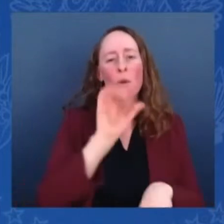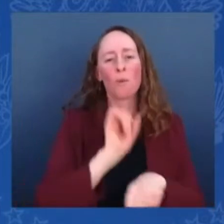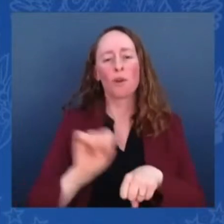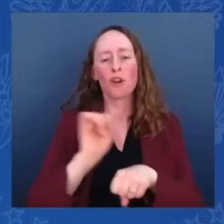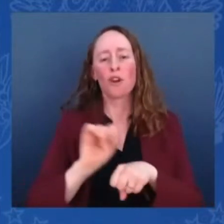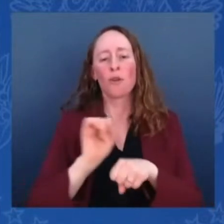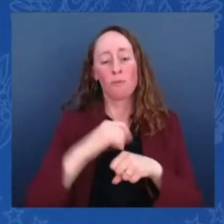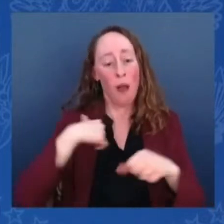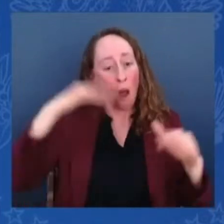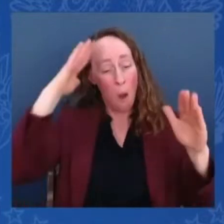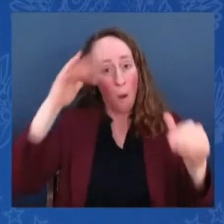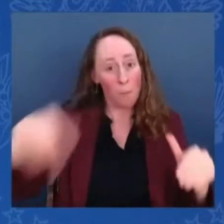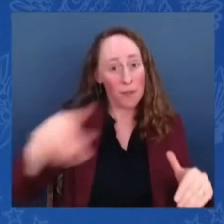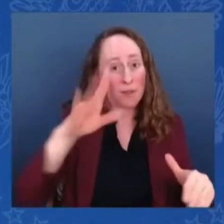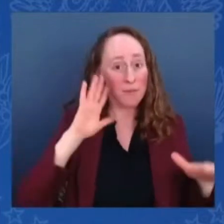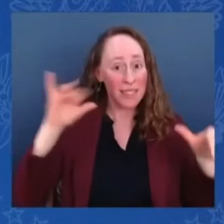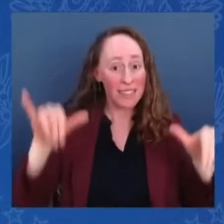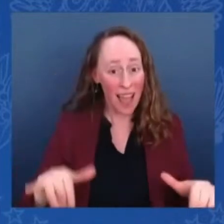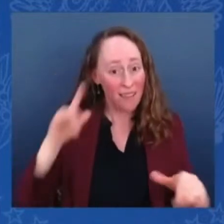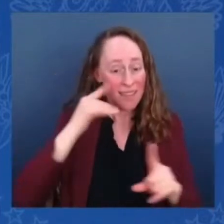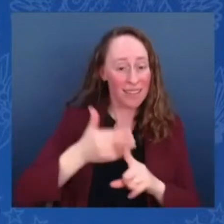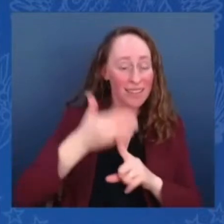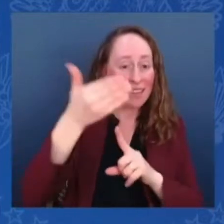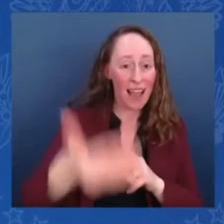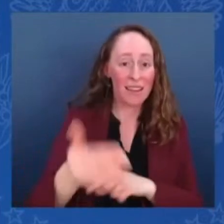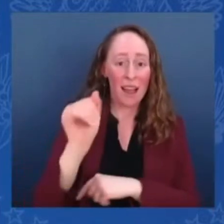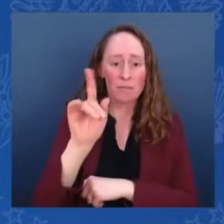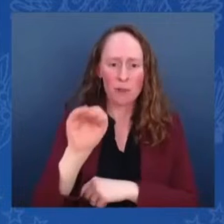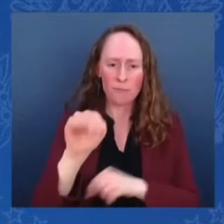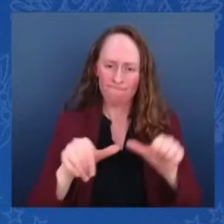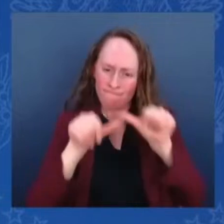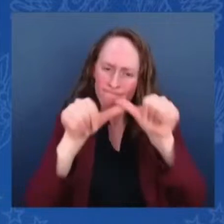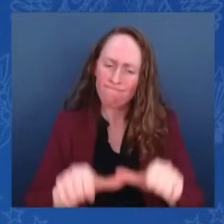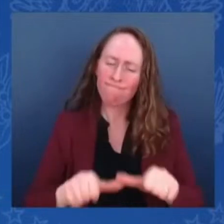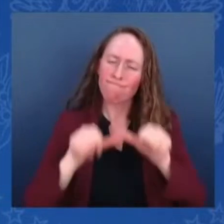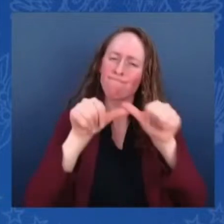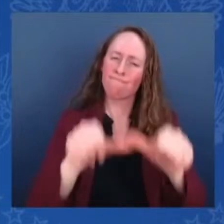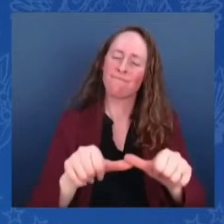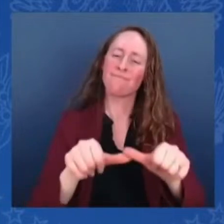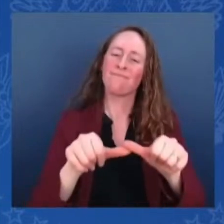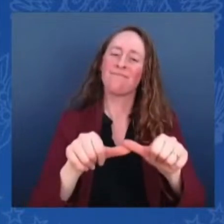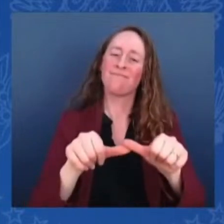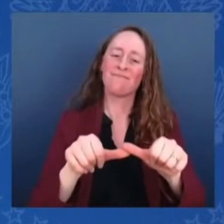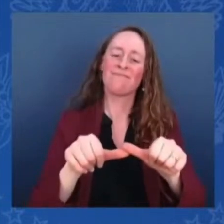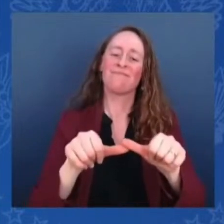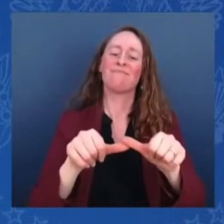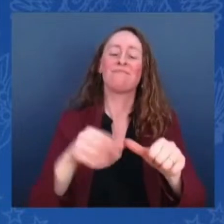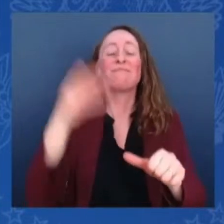the next administration to keep this moving. May